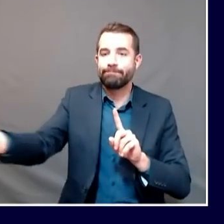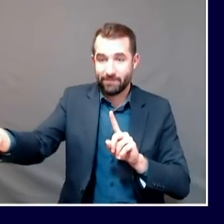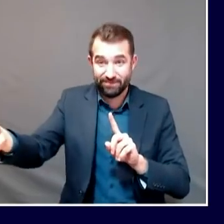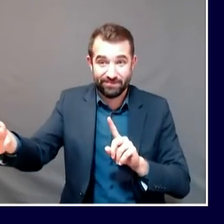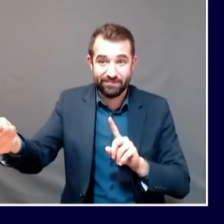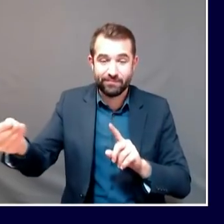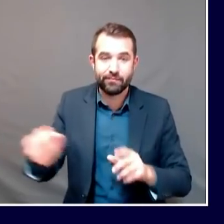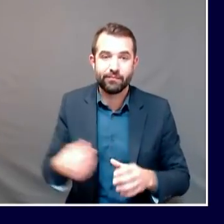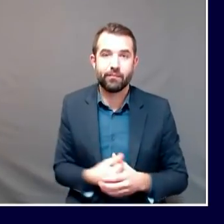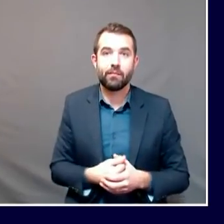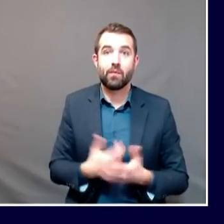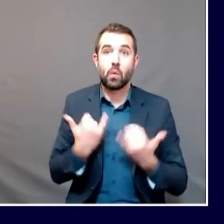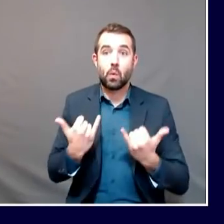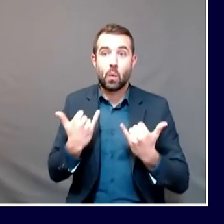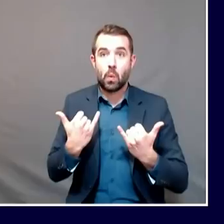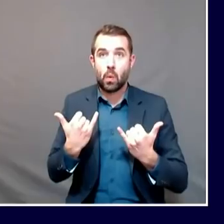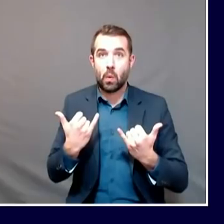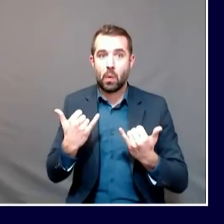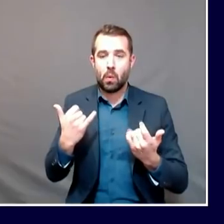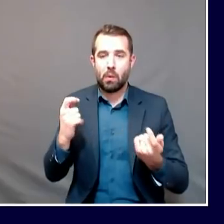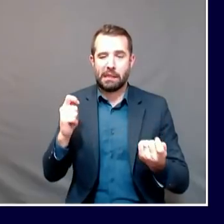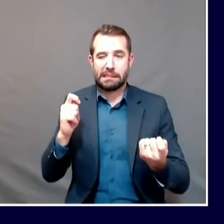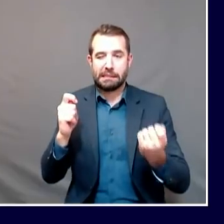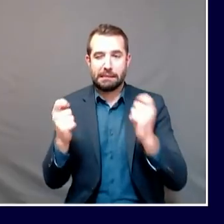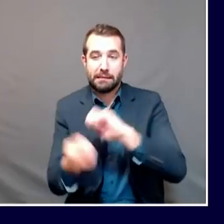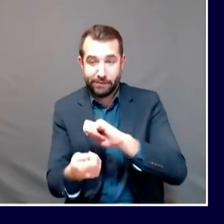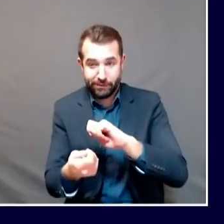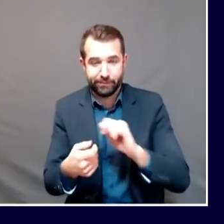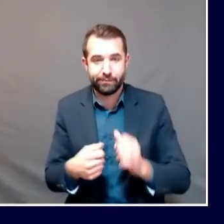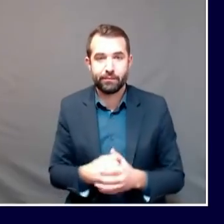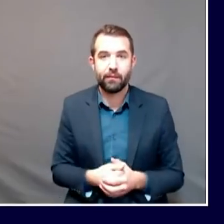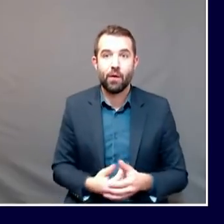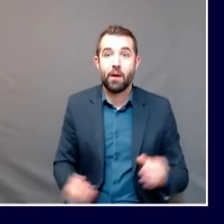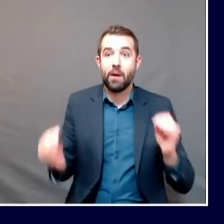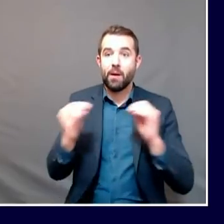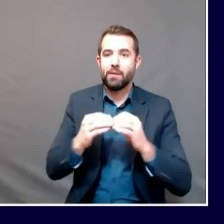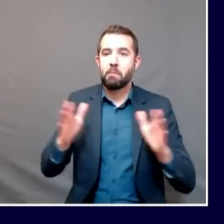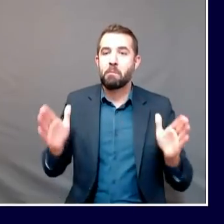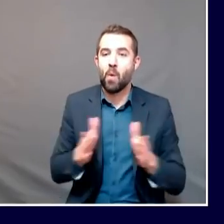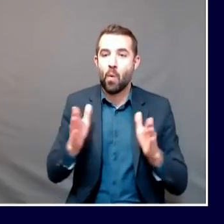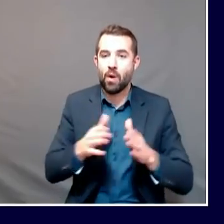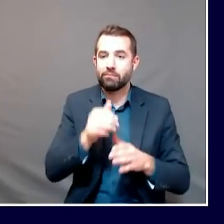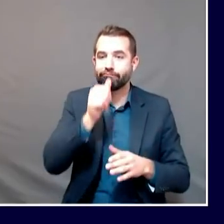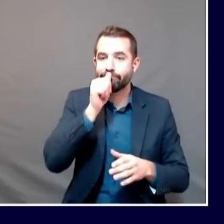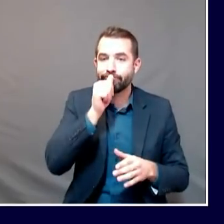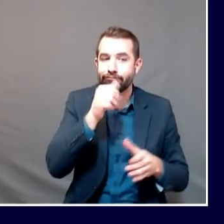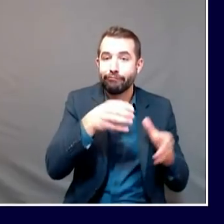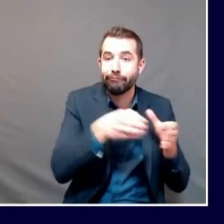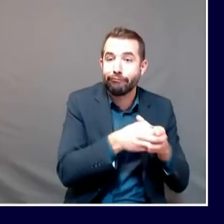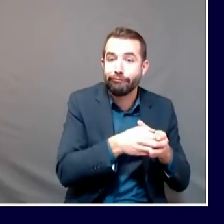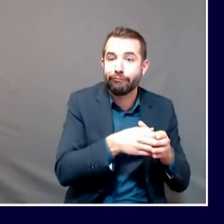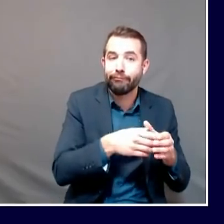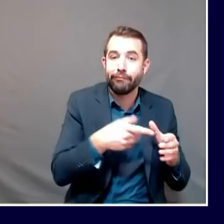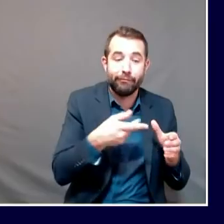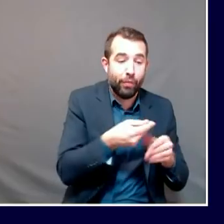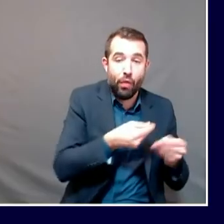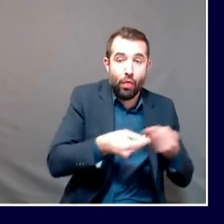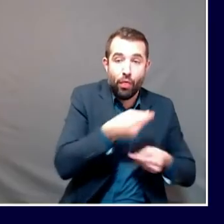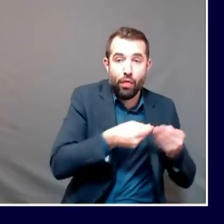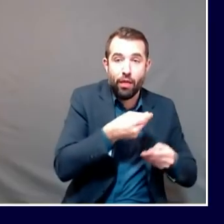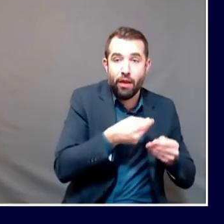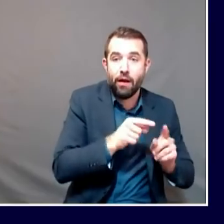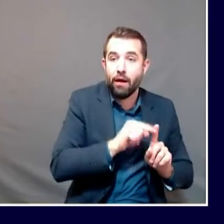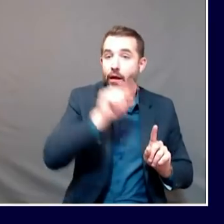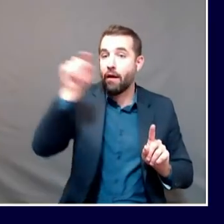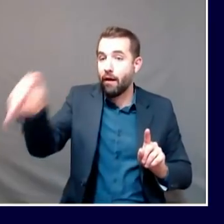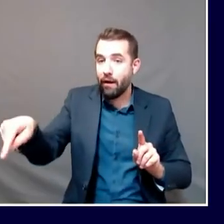smaller private gatherings. The risk from large public gatherings has not diminished. It's just been added to by smaller household